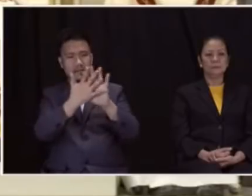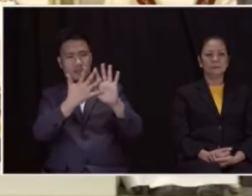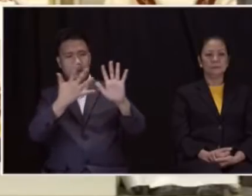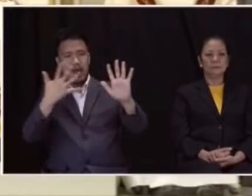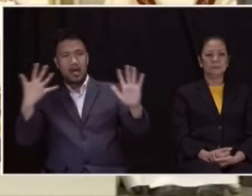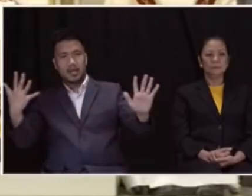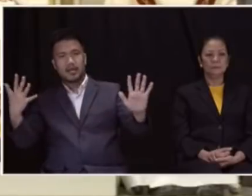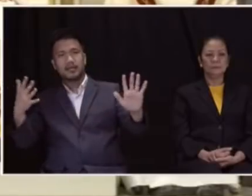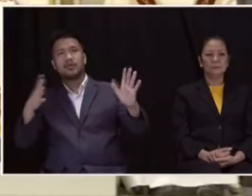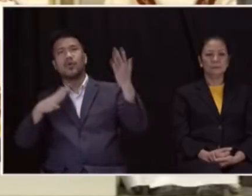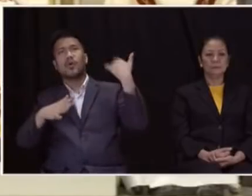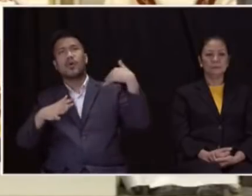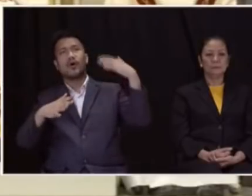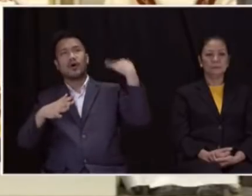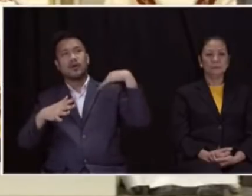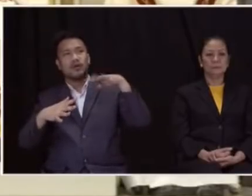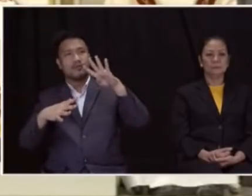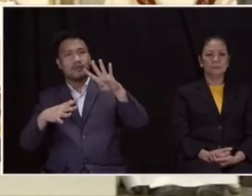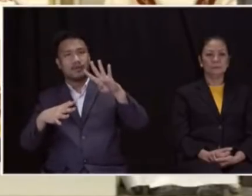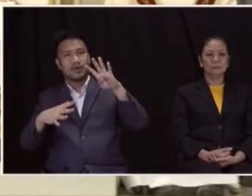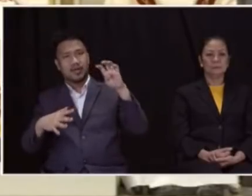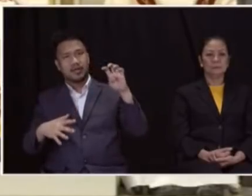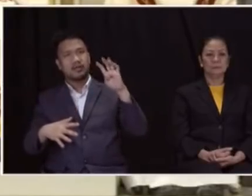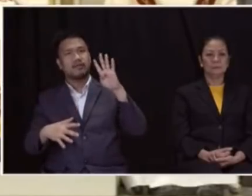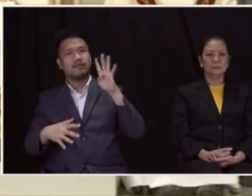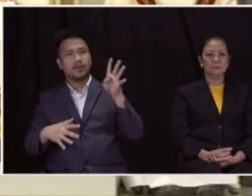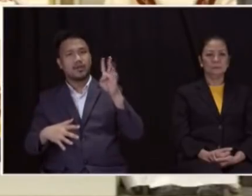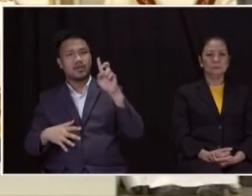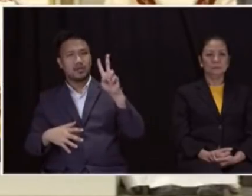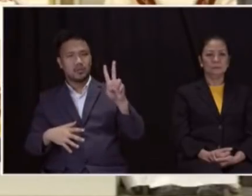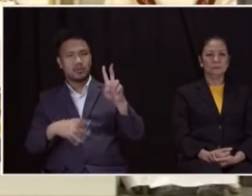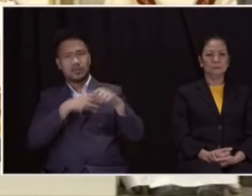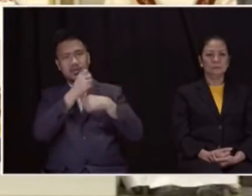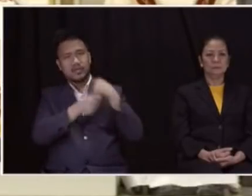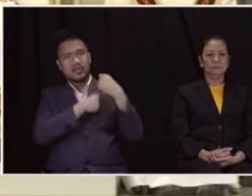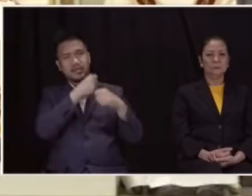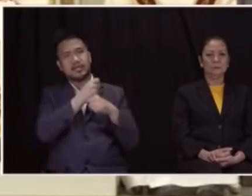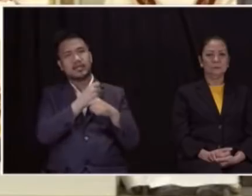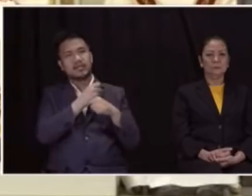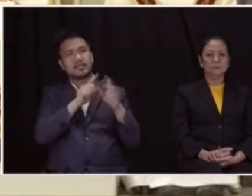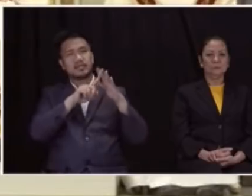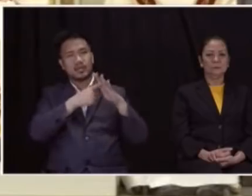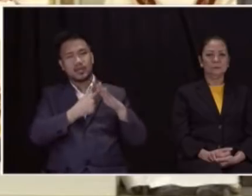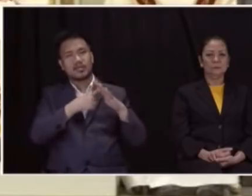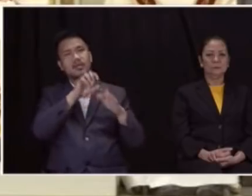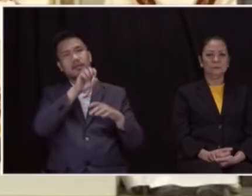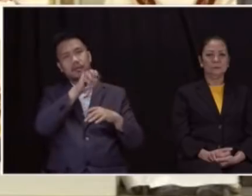back 442 years to the year